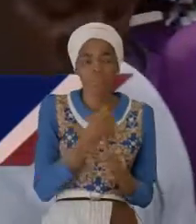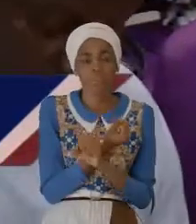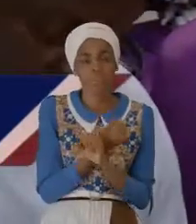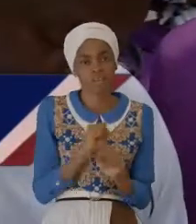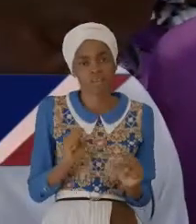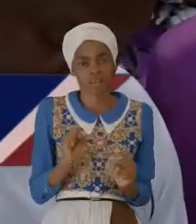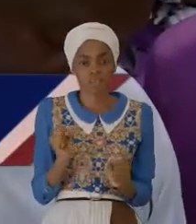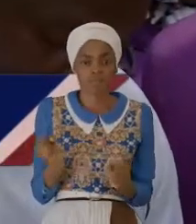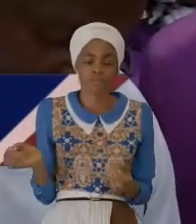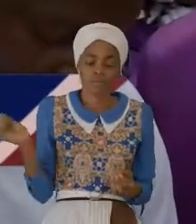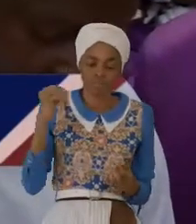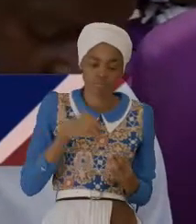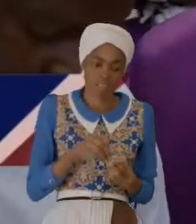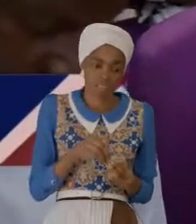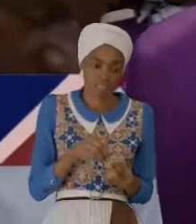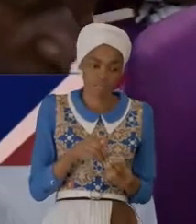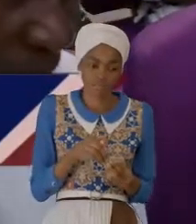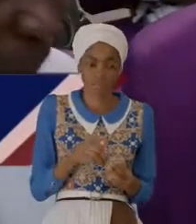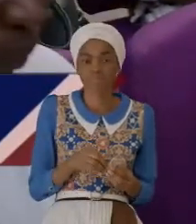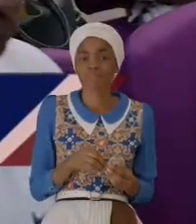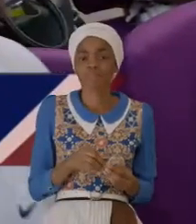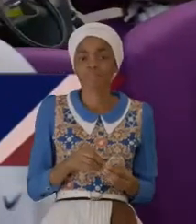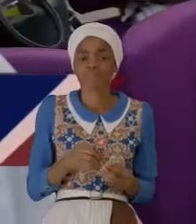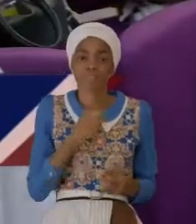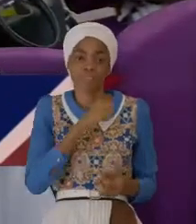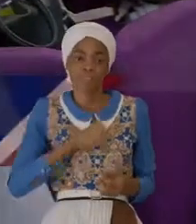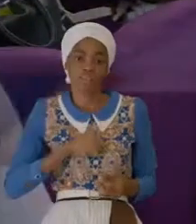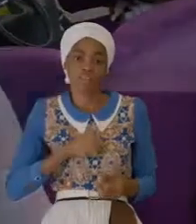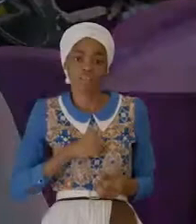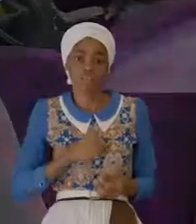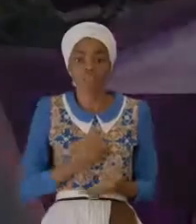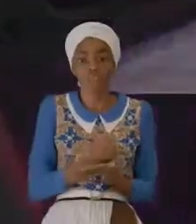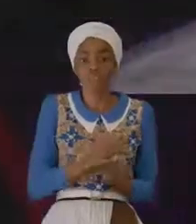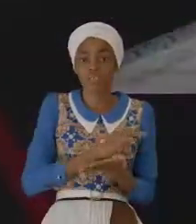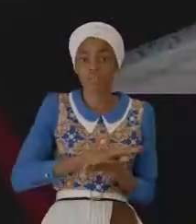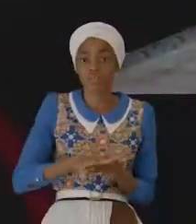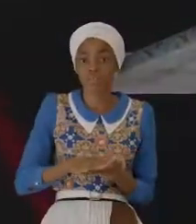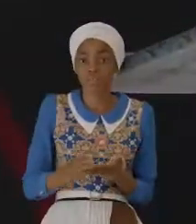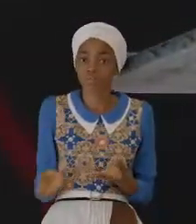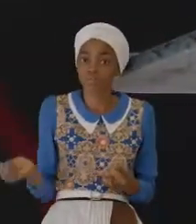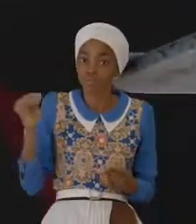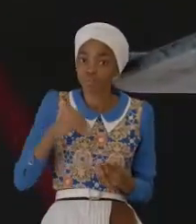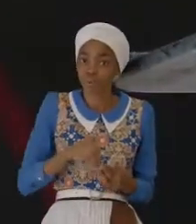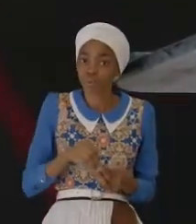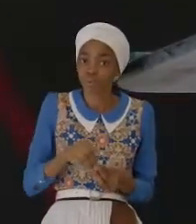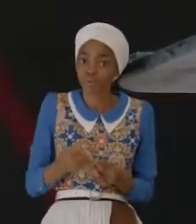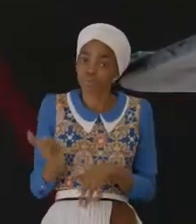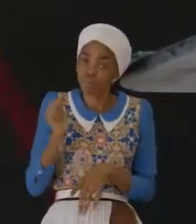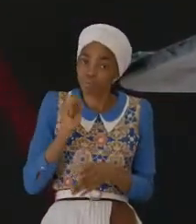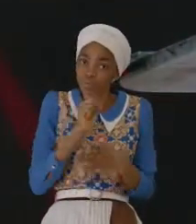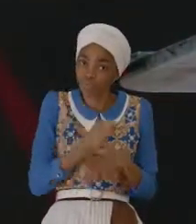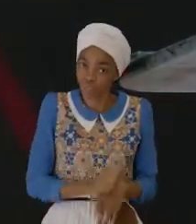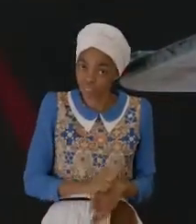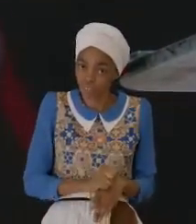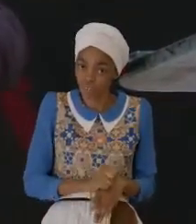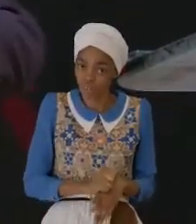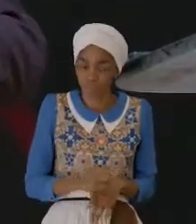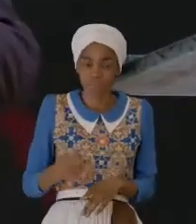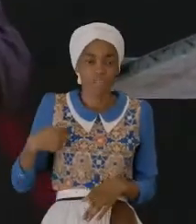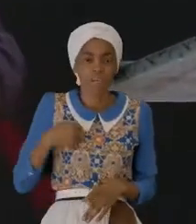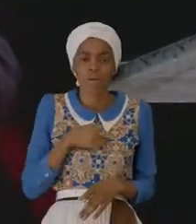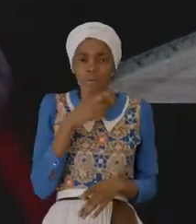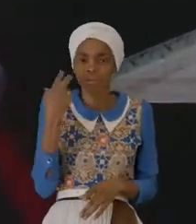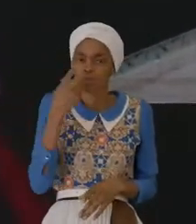circumcision sanctification plus tradition I were talking about